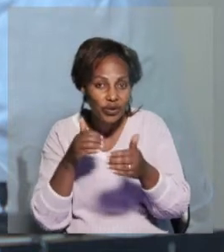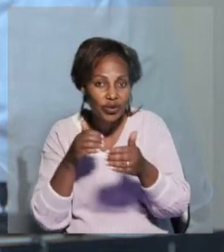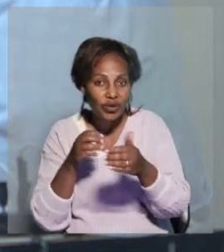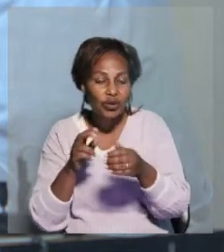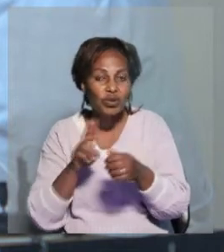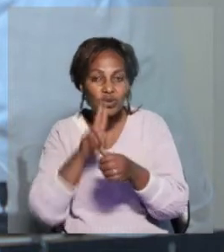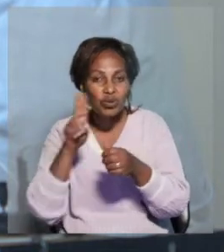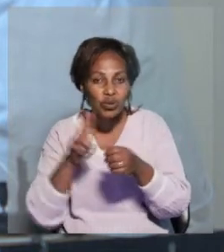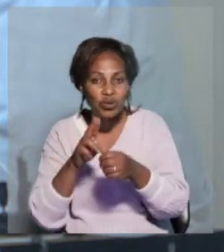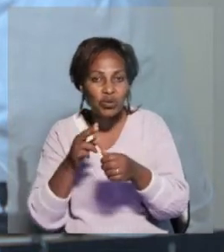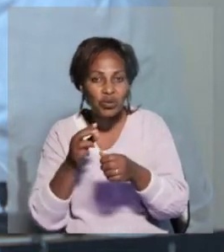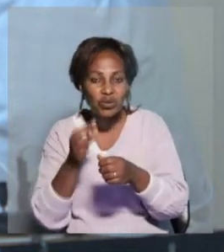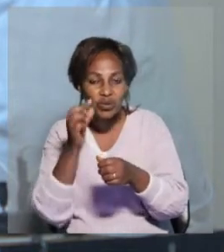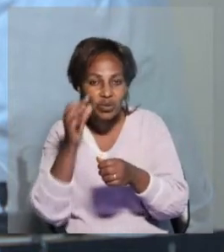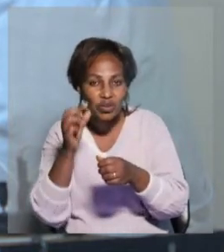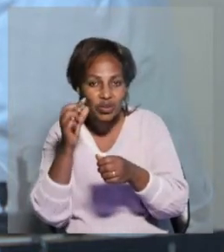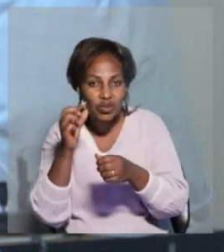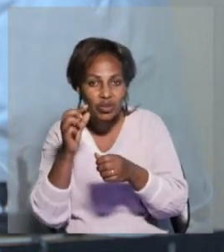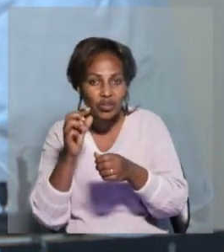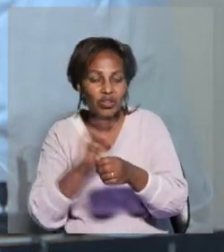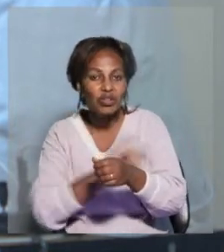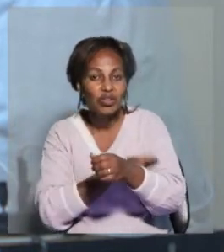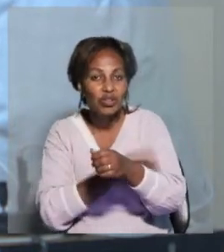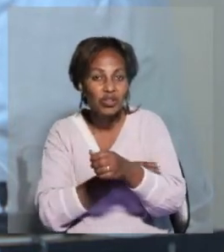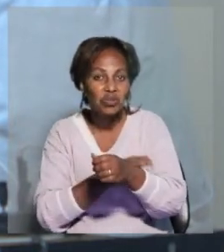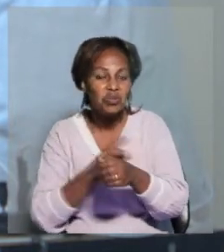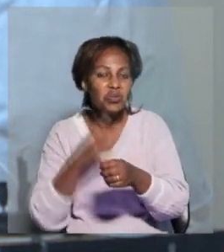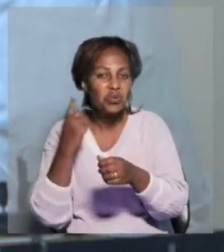less energy than the usual energy.